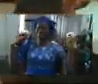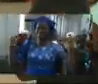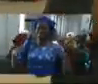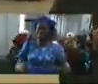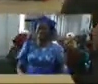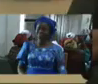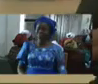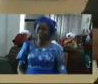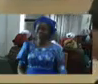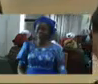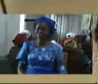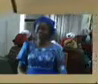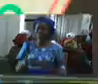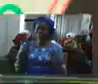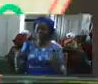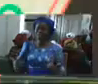Now, just in case